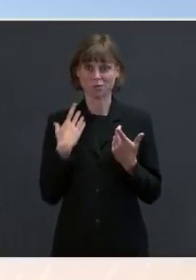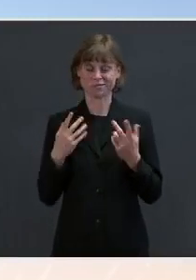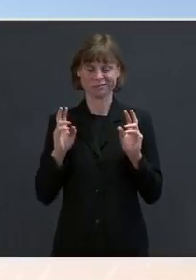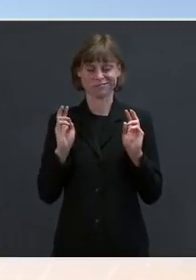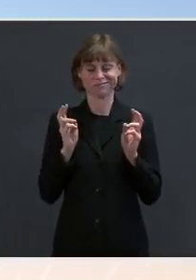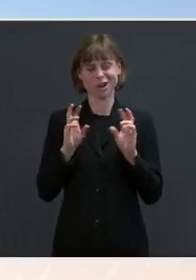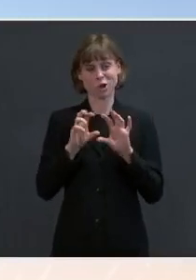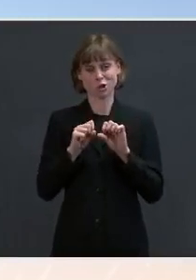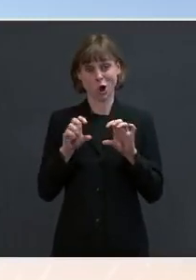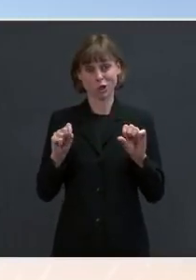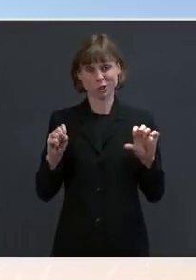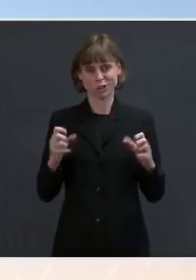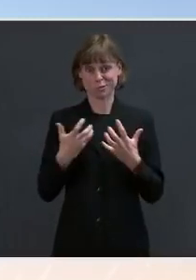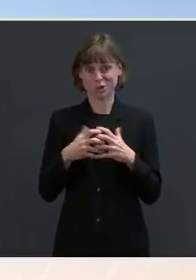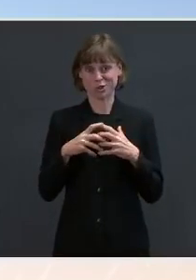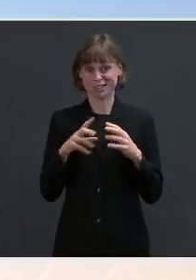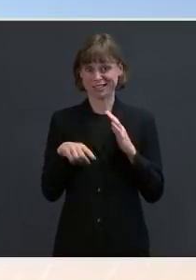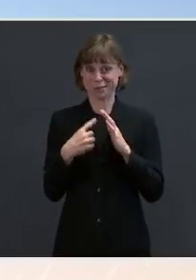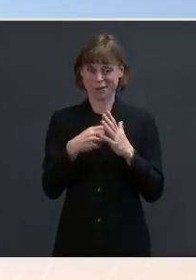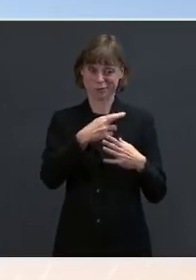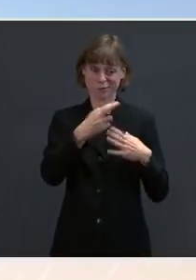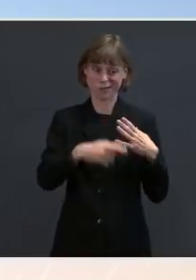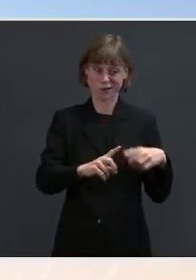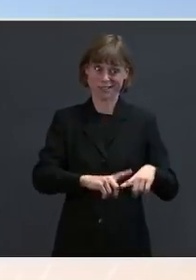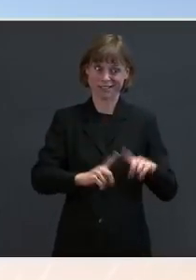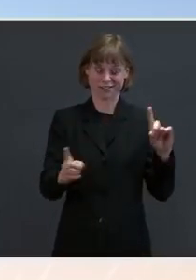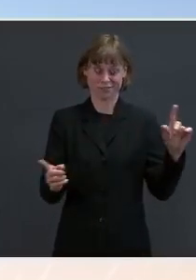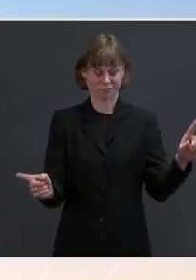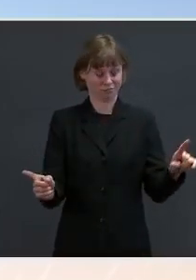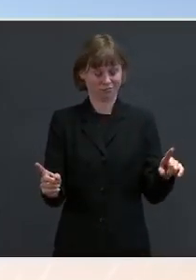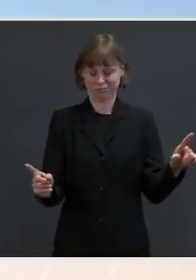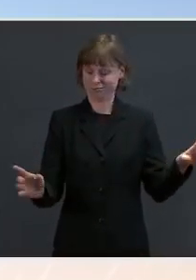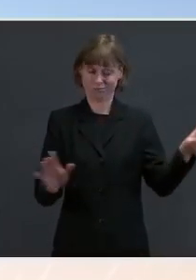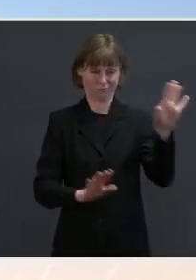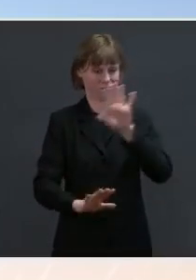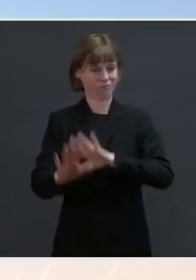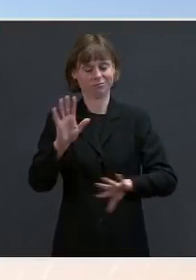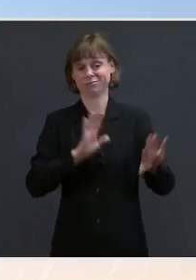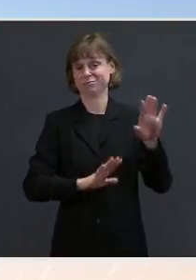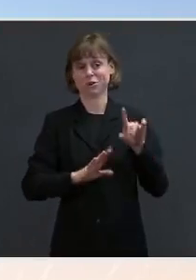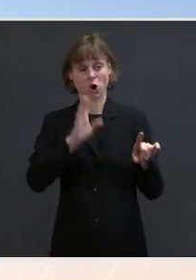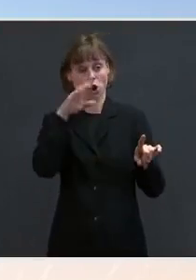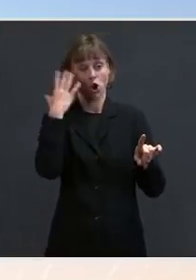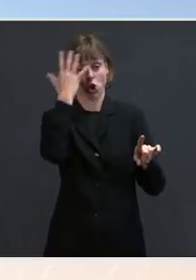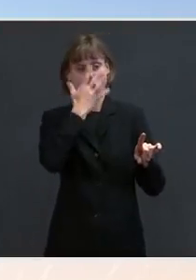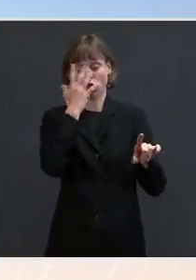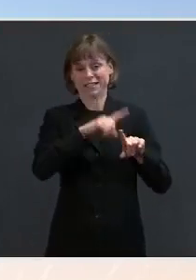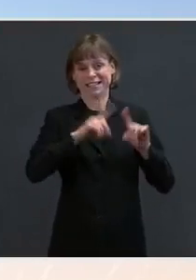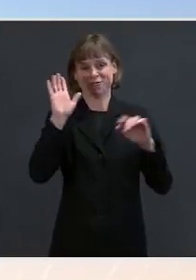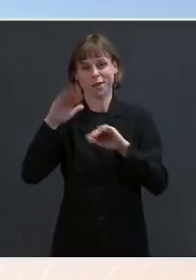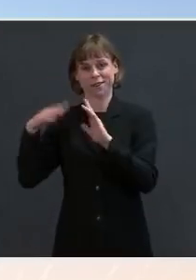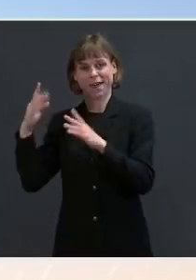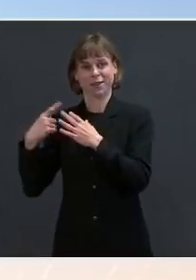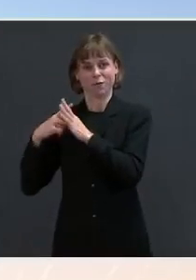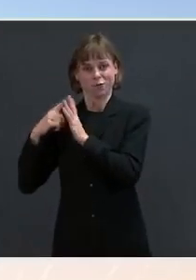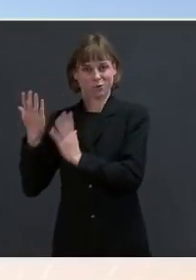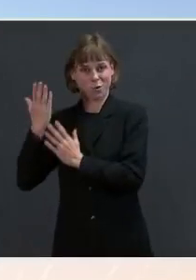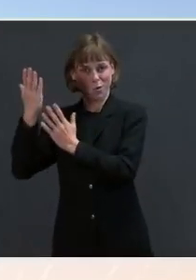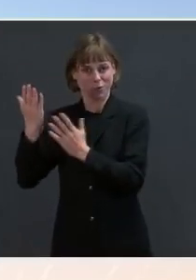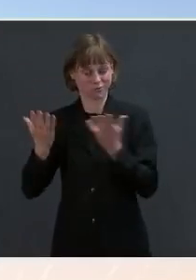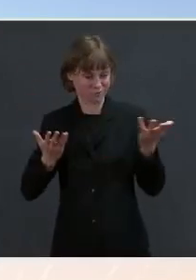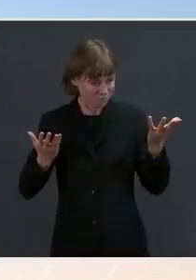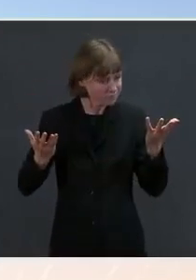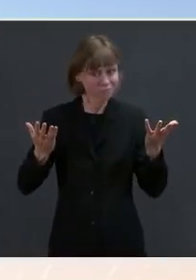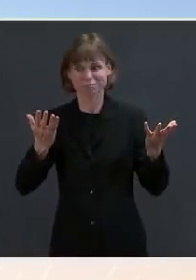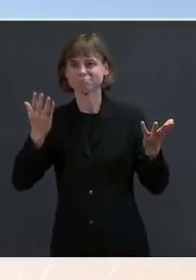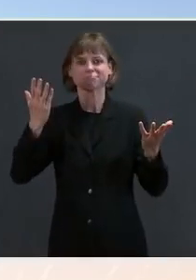machine sometimes spits out a different package, almost always spits out a different package than what is proposed initially. These are